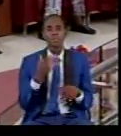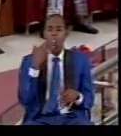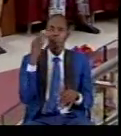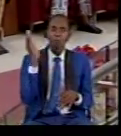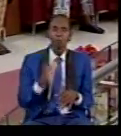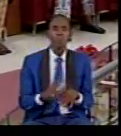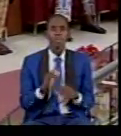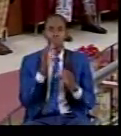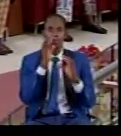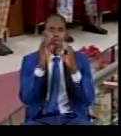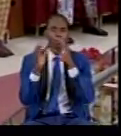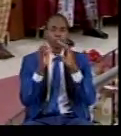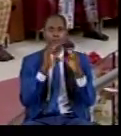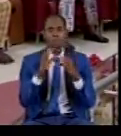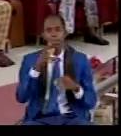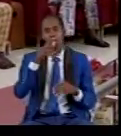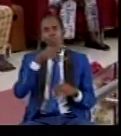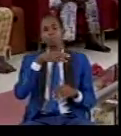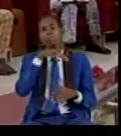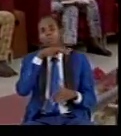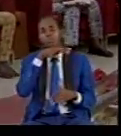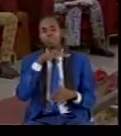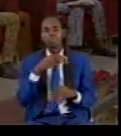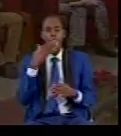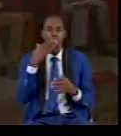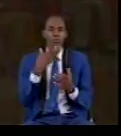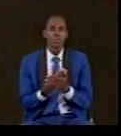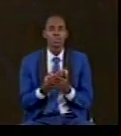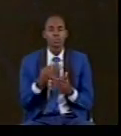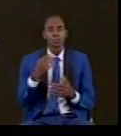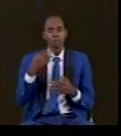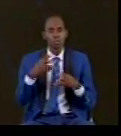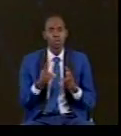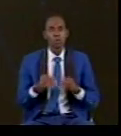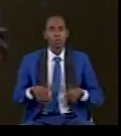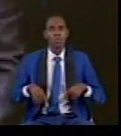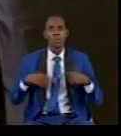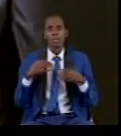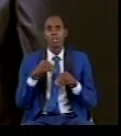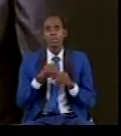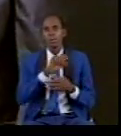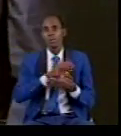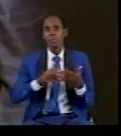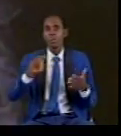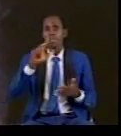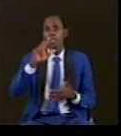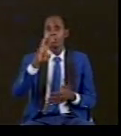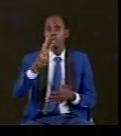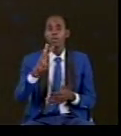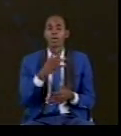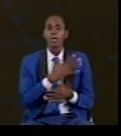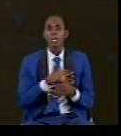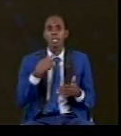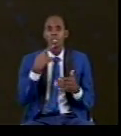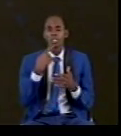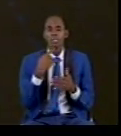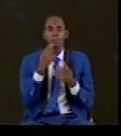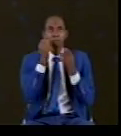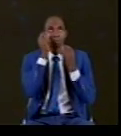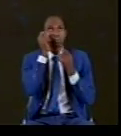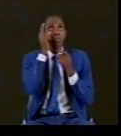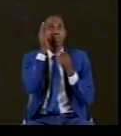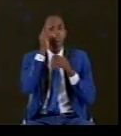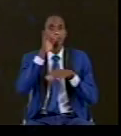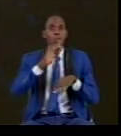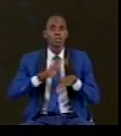communications corrupt good manners. And then in verse 34, it says, awake to righteousness